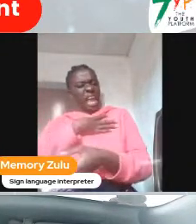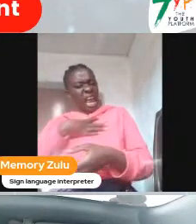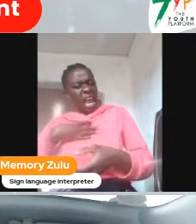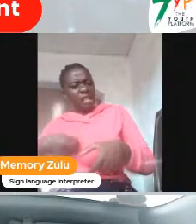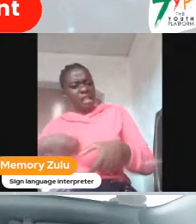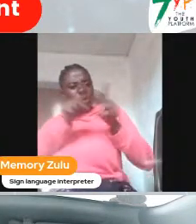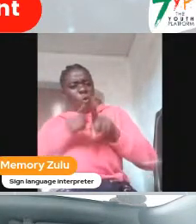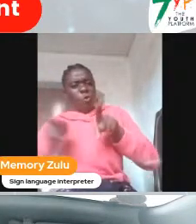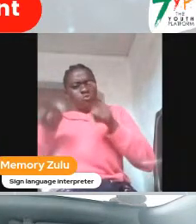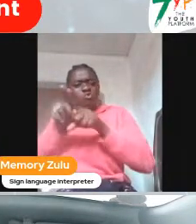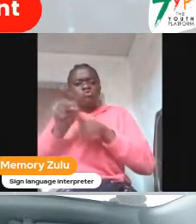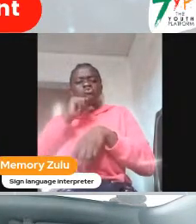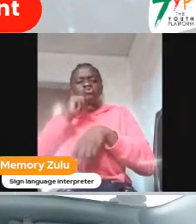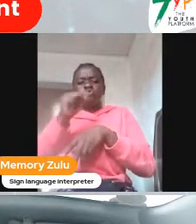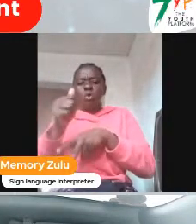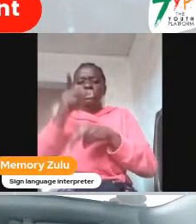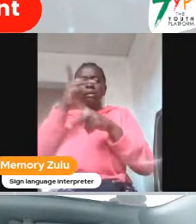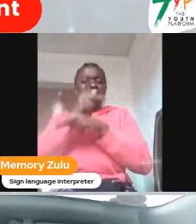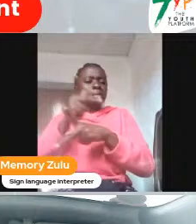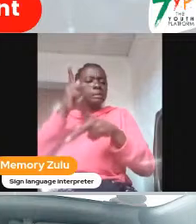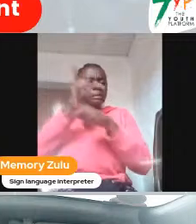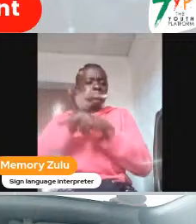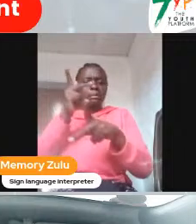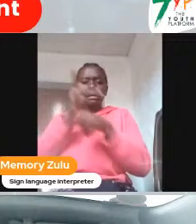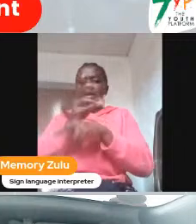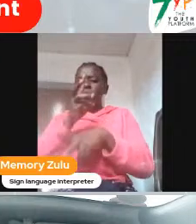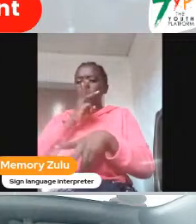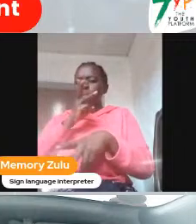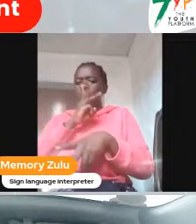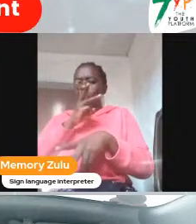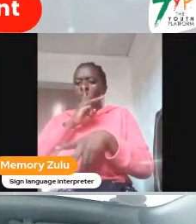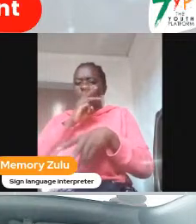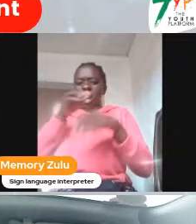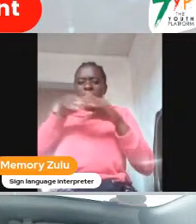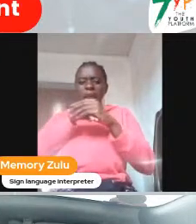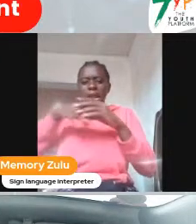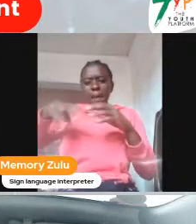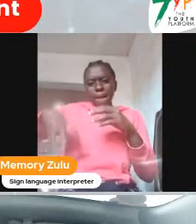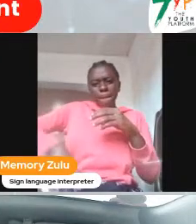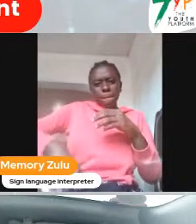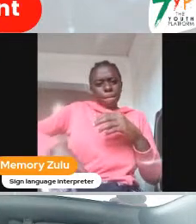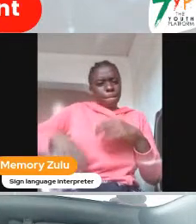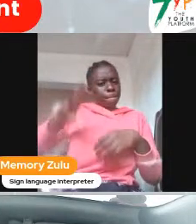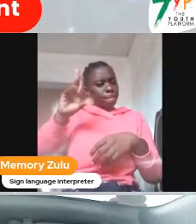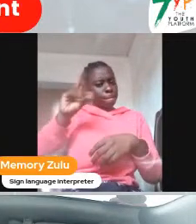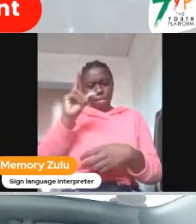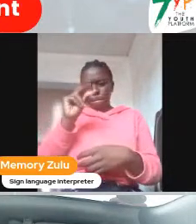urinate, you should urinate. When we keep the urine, it can